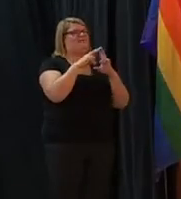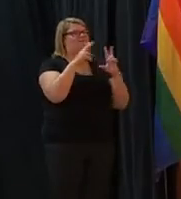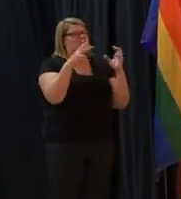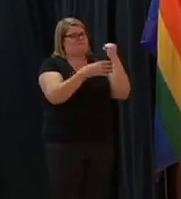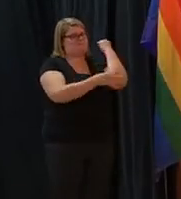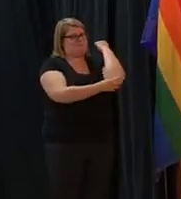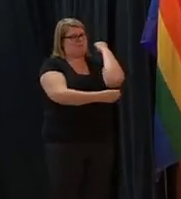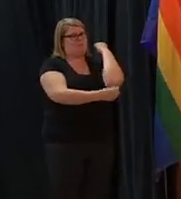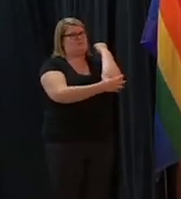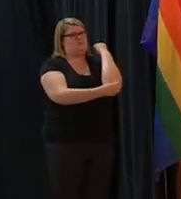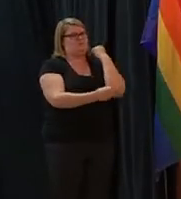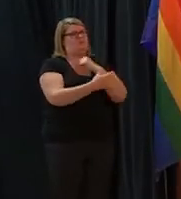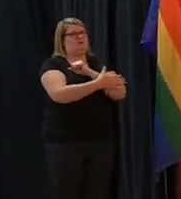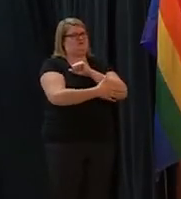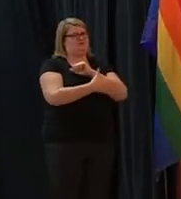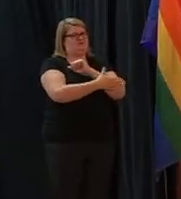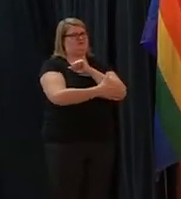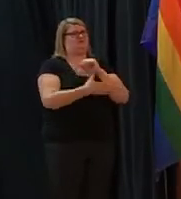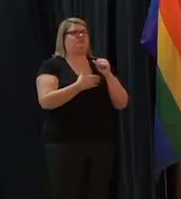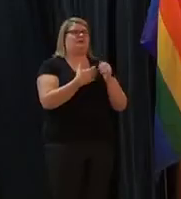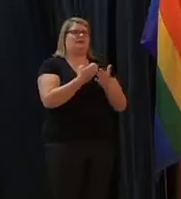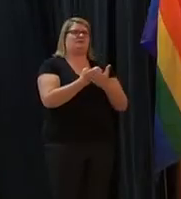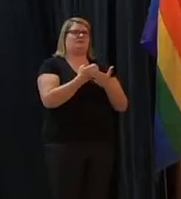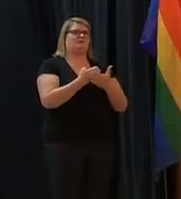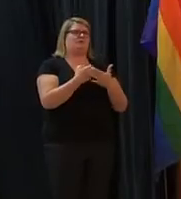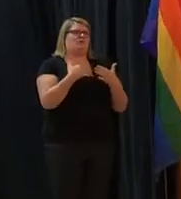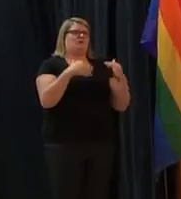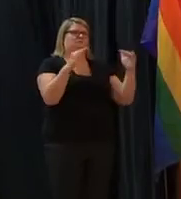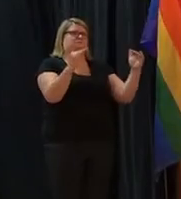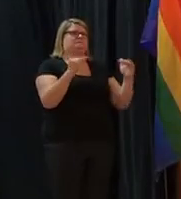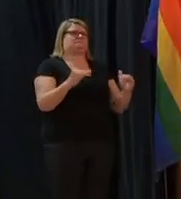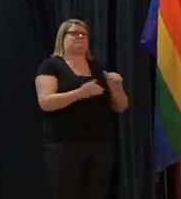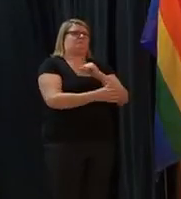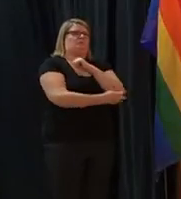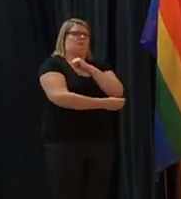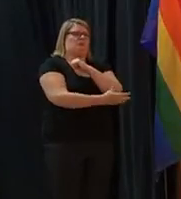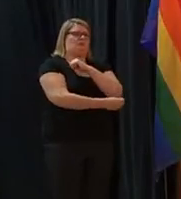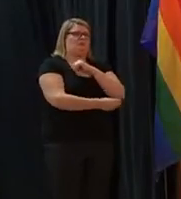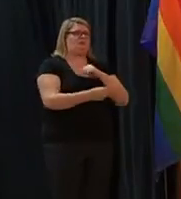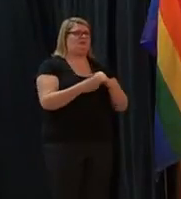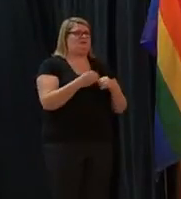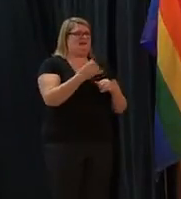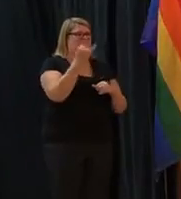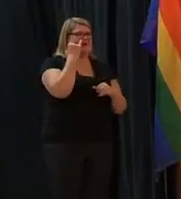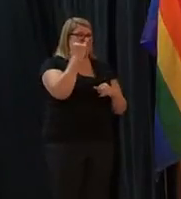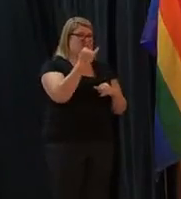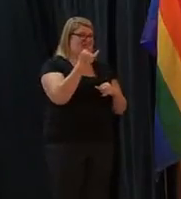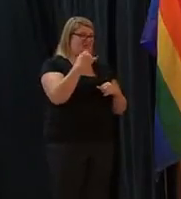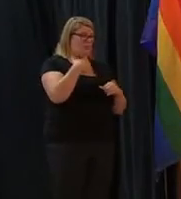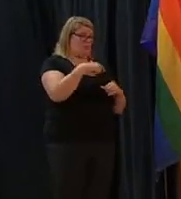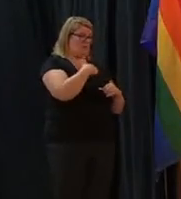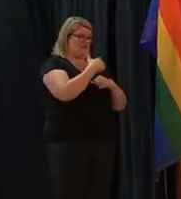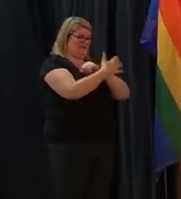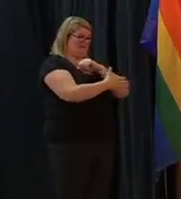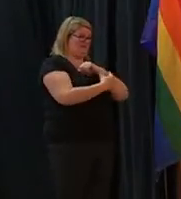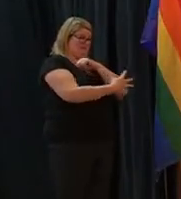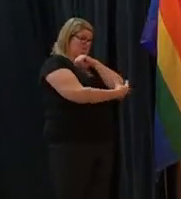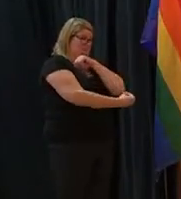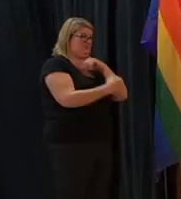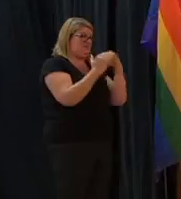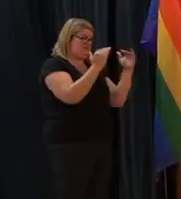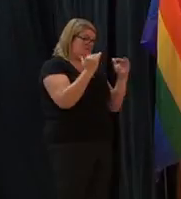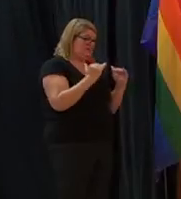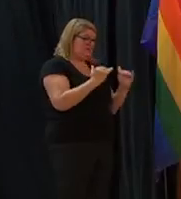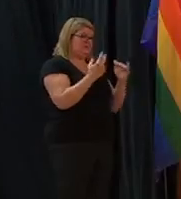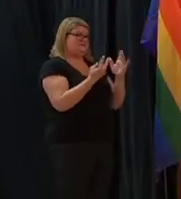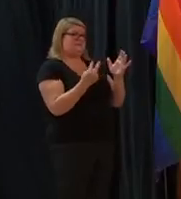nation. We're very poor. And imagine in a country like that, to talk about these issues and to feel the threat of